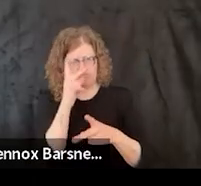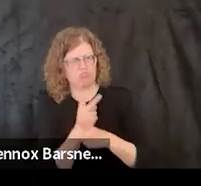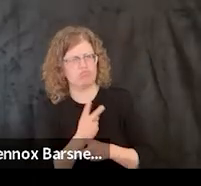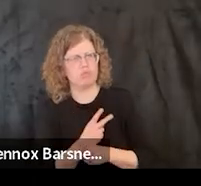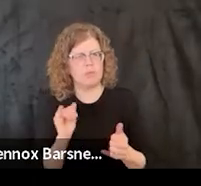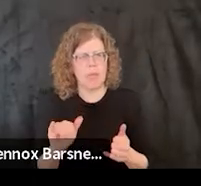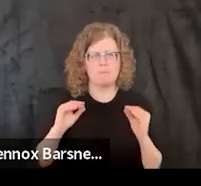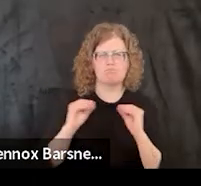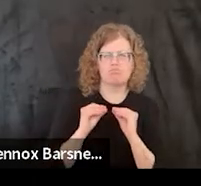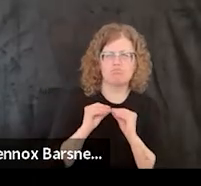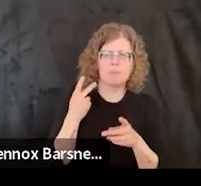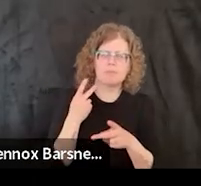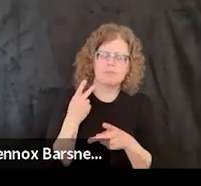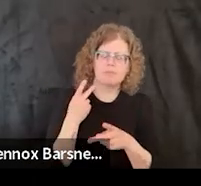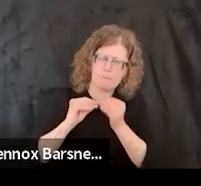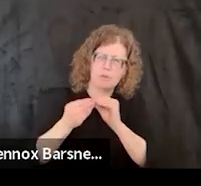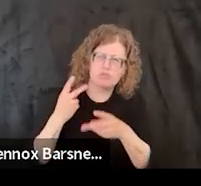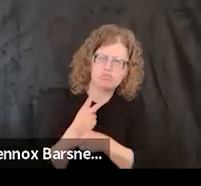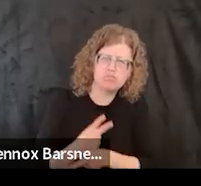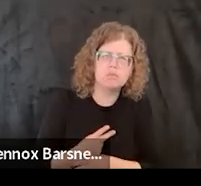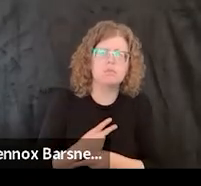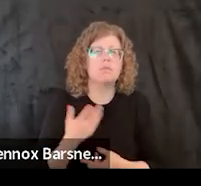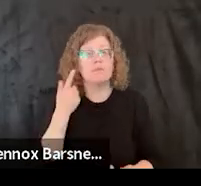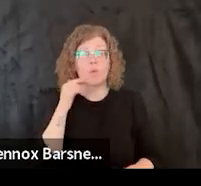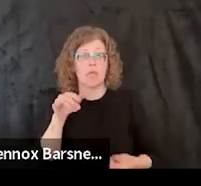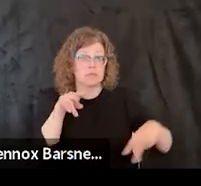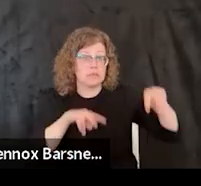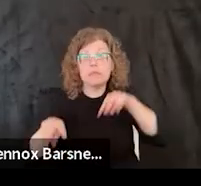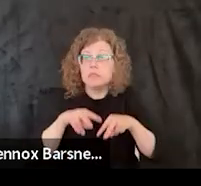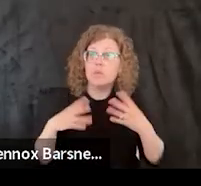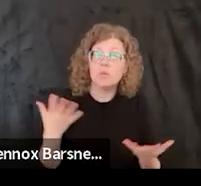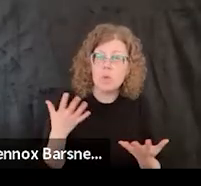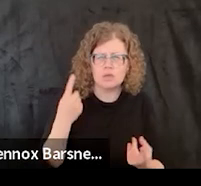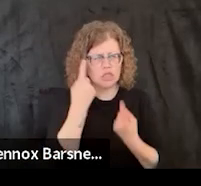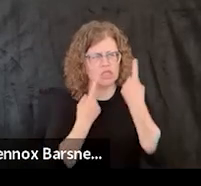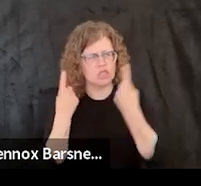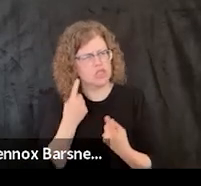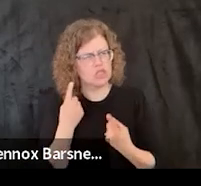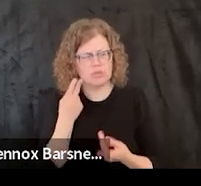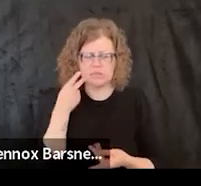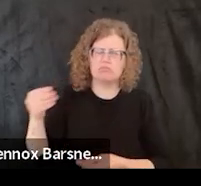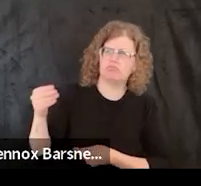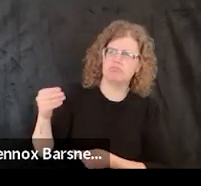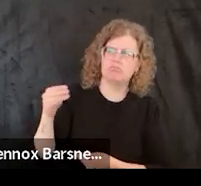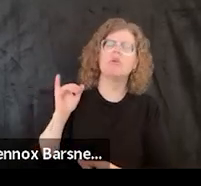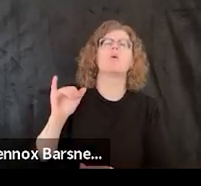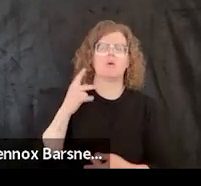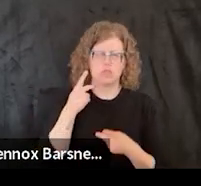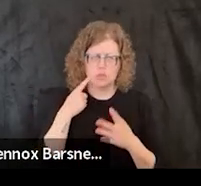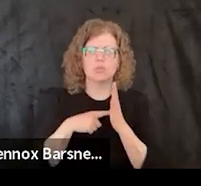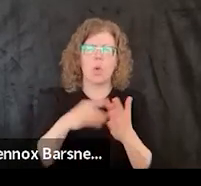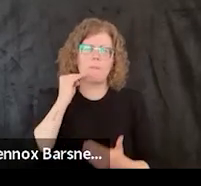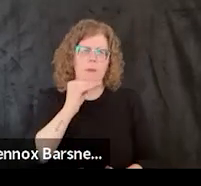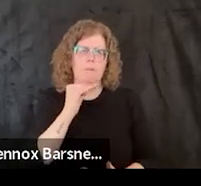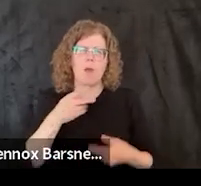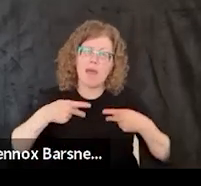Assessors will be reviewing your budget to determine if all your expenses appear to be eligible based on the program guidelines. So make sure